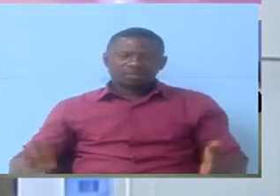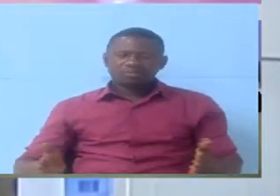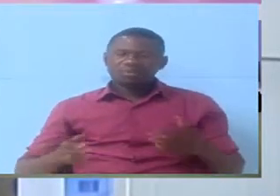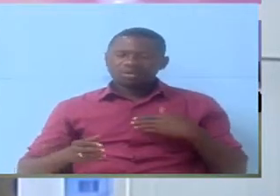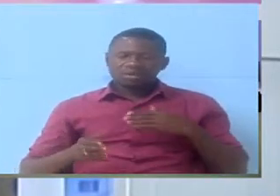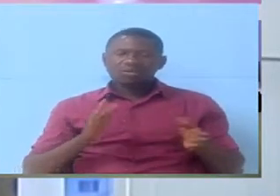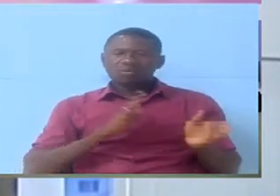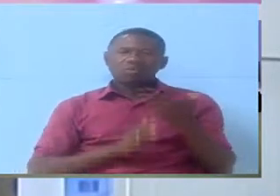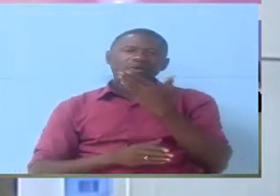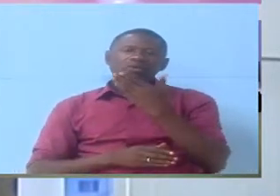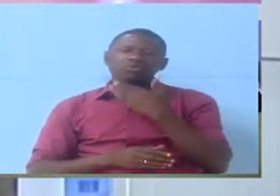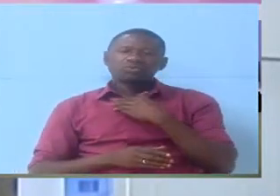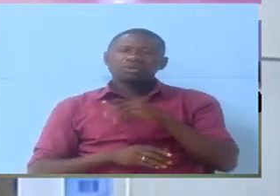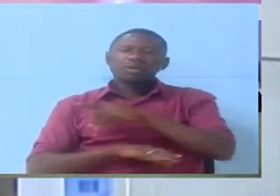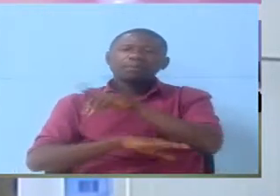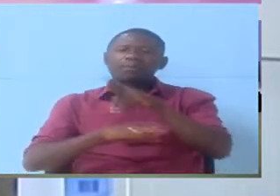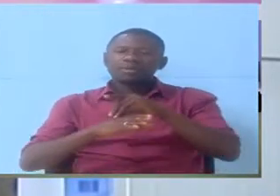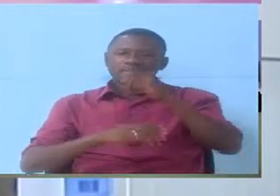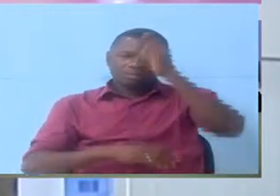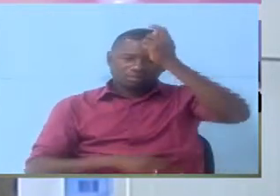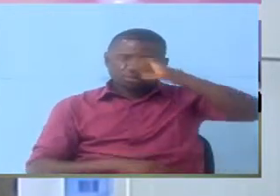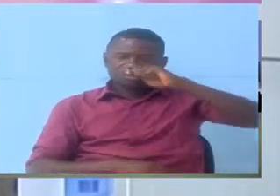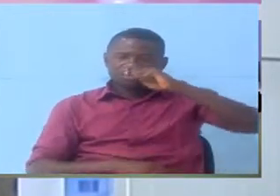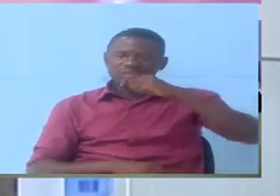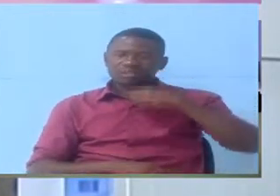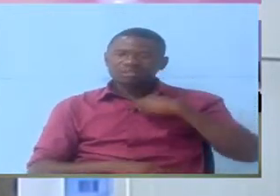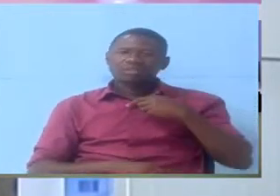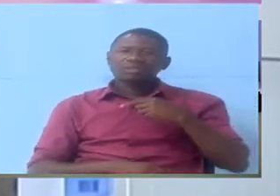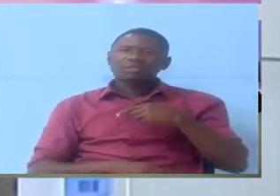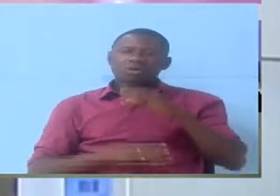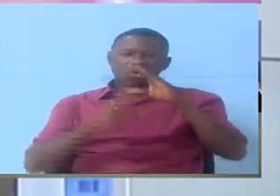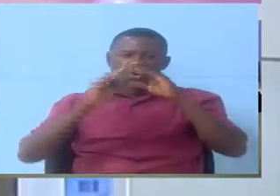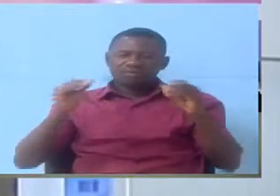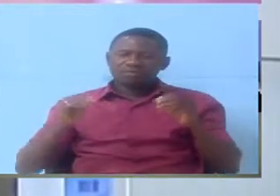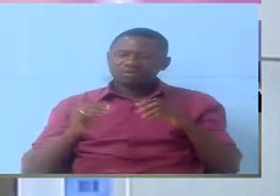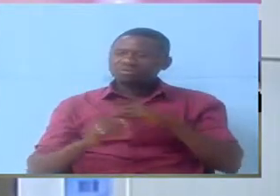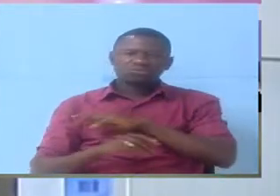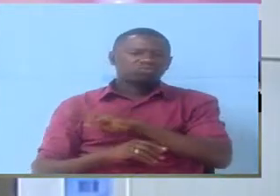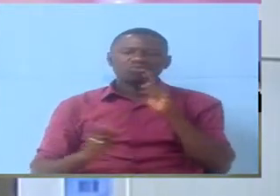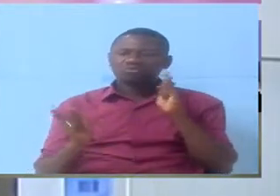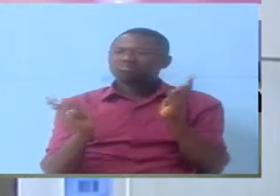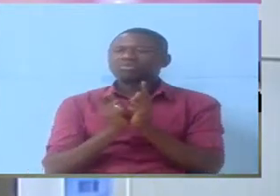police station oto ikamulu kalami dameng. I did not find any of those people who were detained there